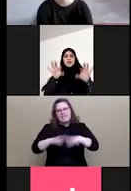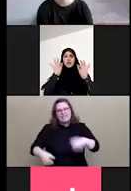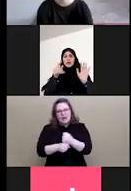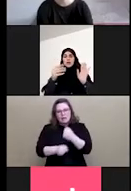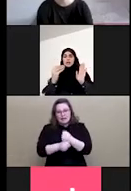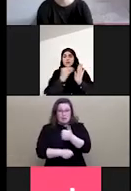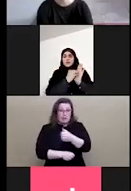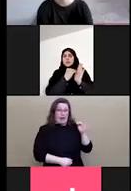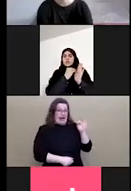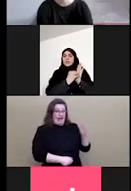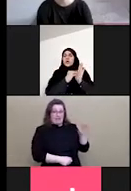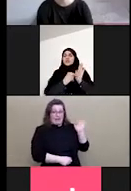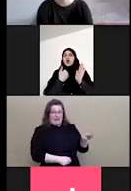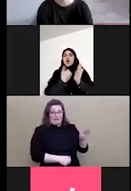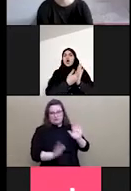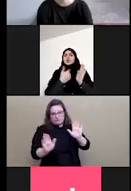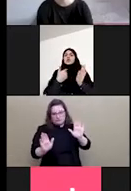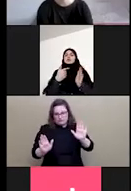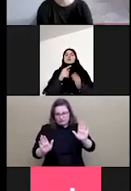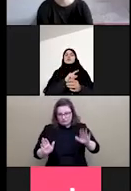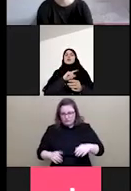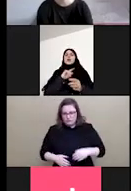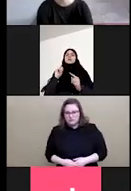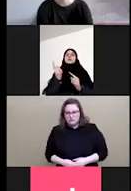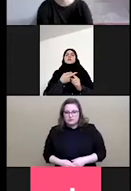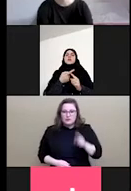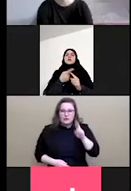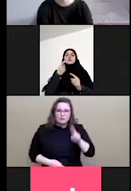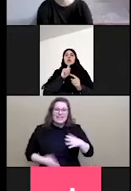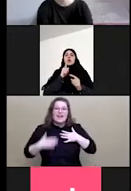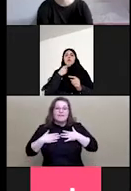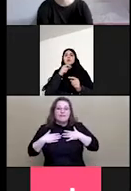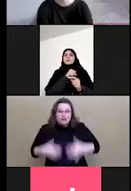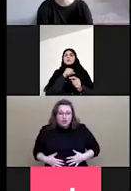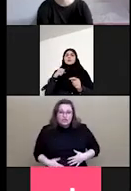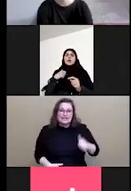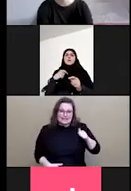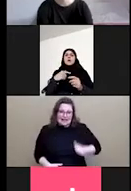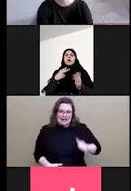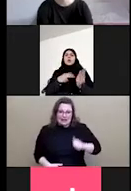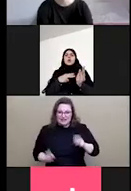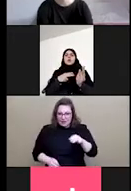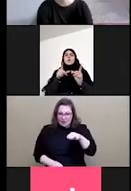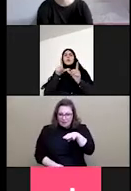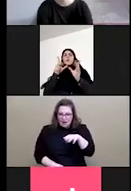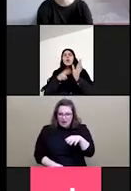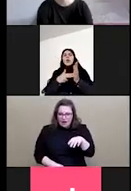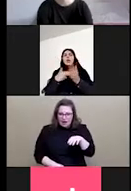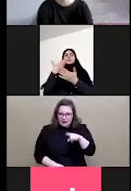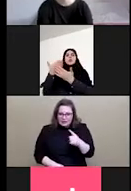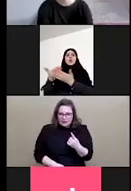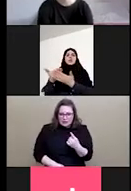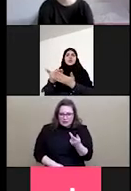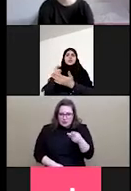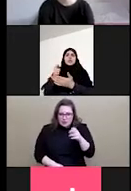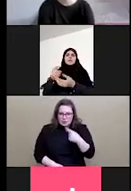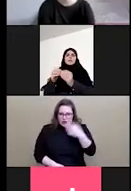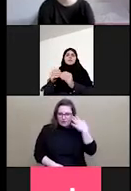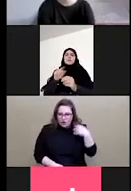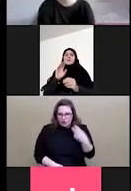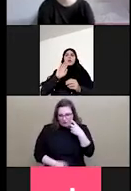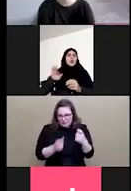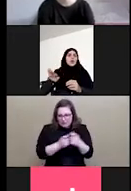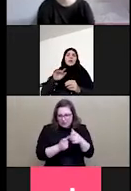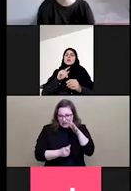UN. Basically, physical accessibility, as Mr. Zuko was saying, if we don't secure